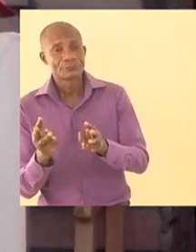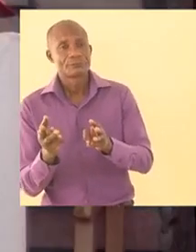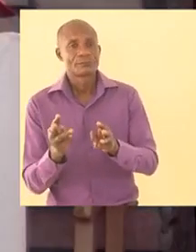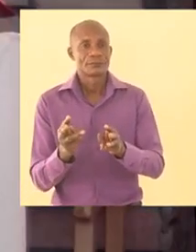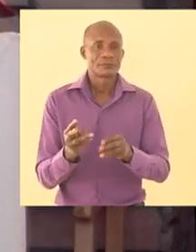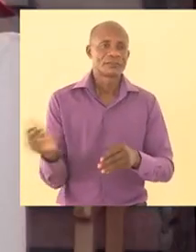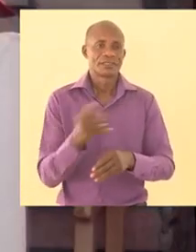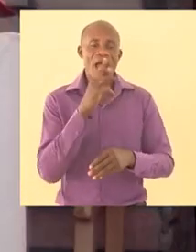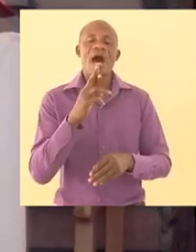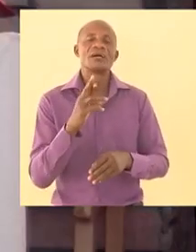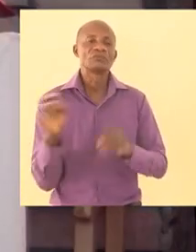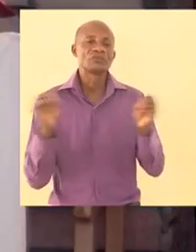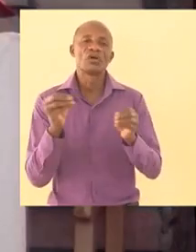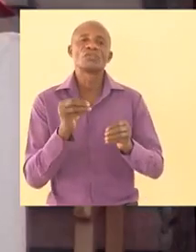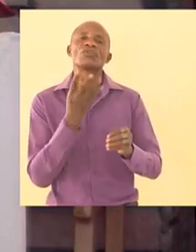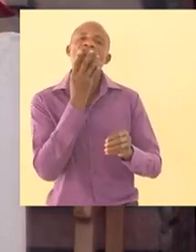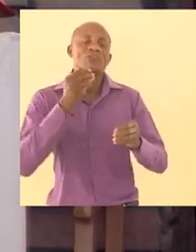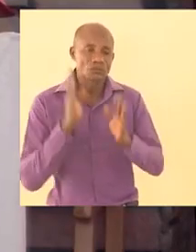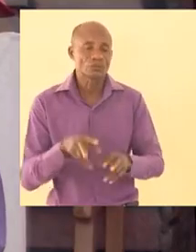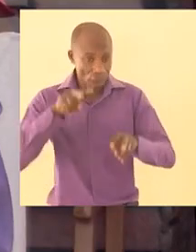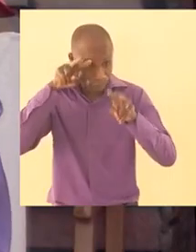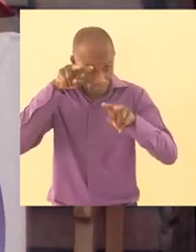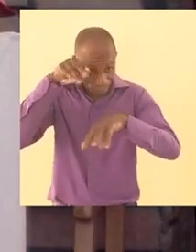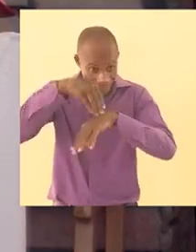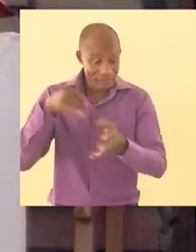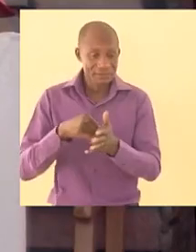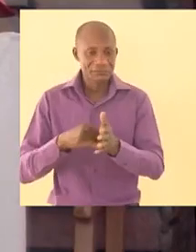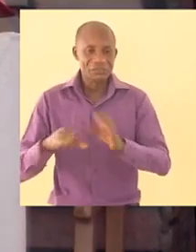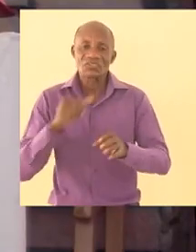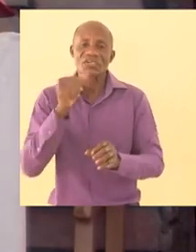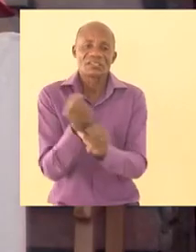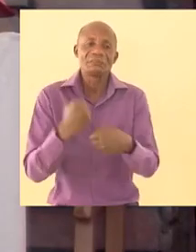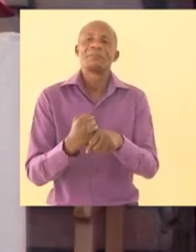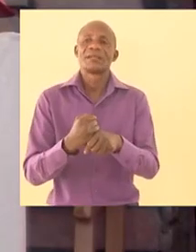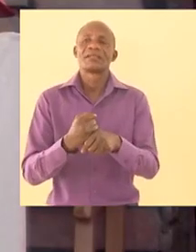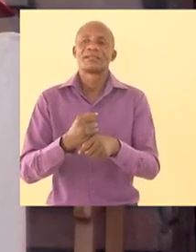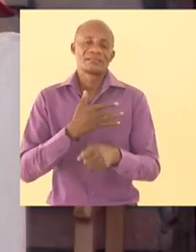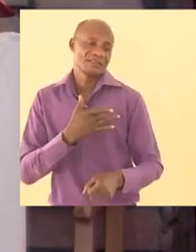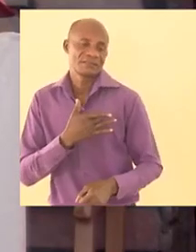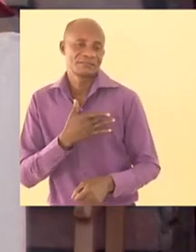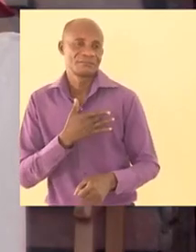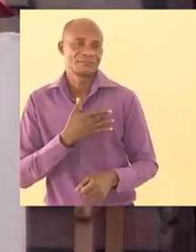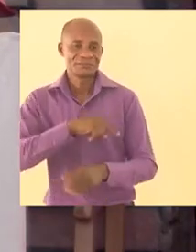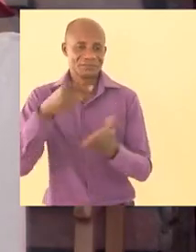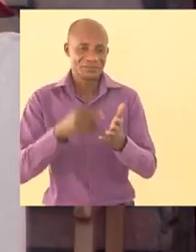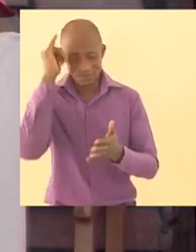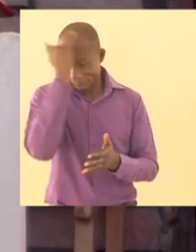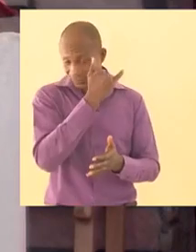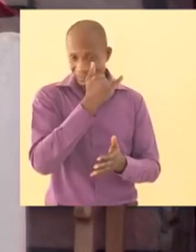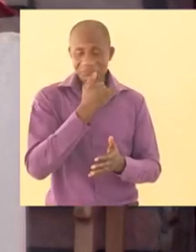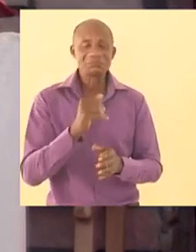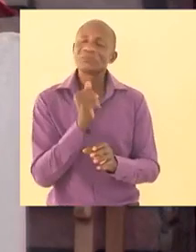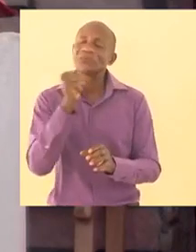the Gentiles of those days looked at it. It was seen as, it doesn't make sense. What is foolishness? This is foolish. It doesn't